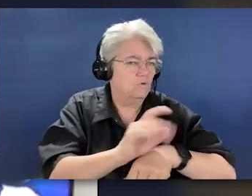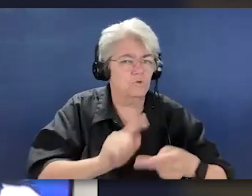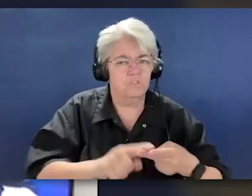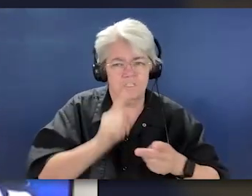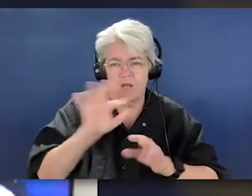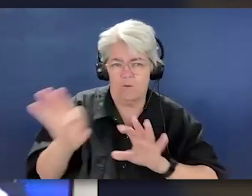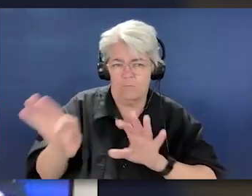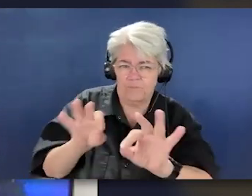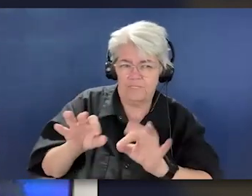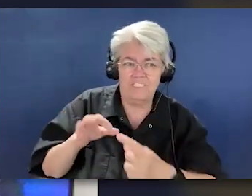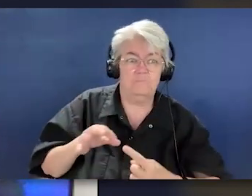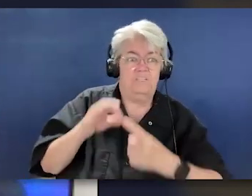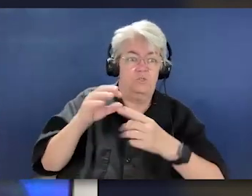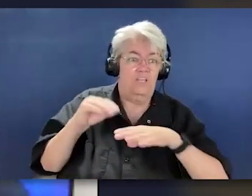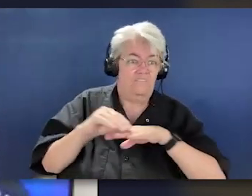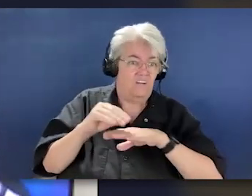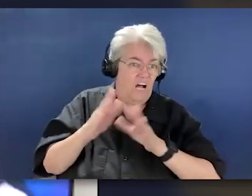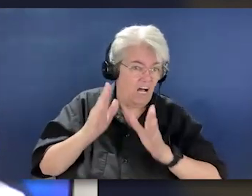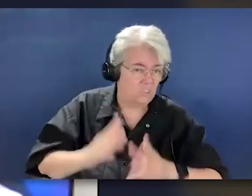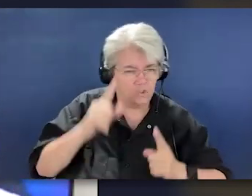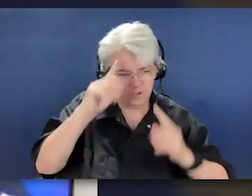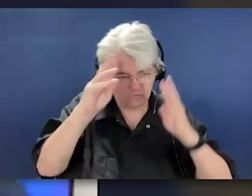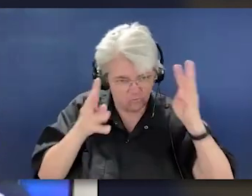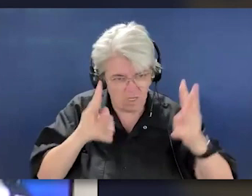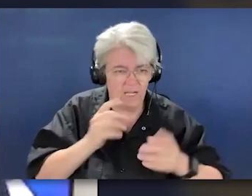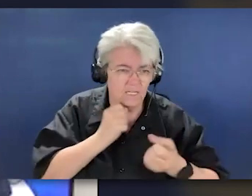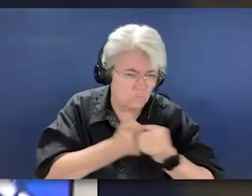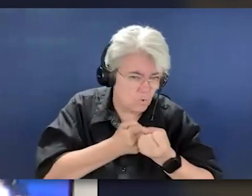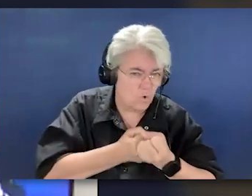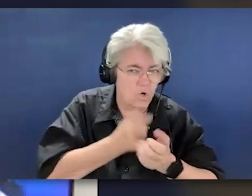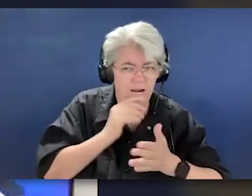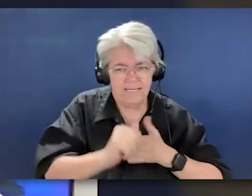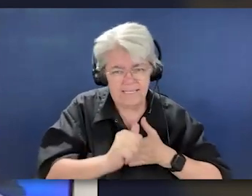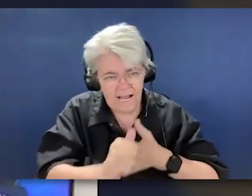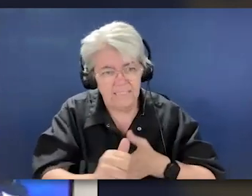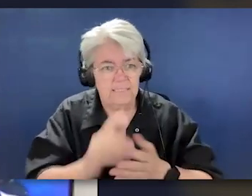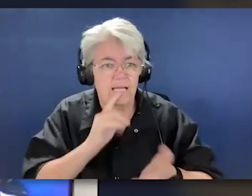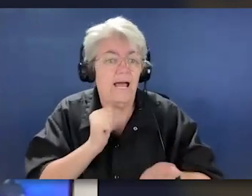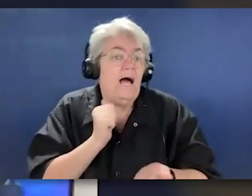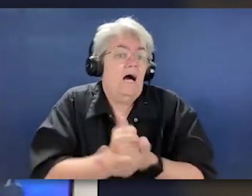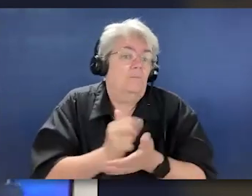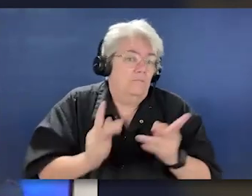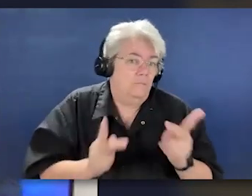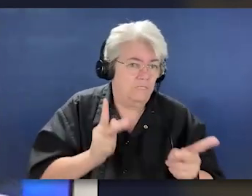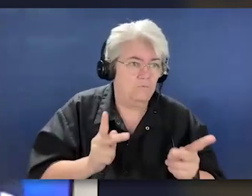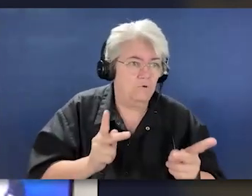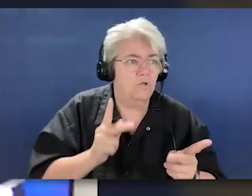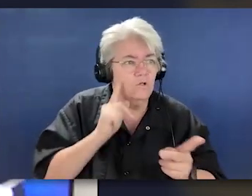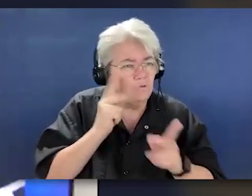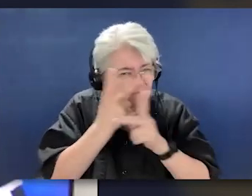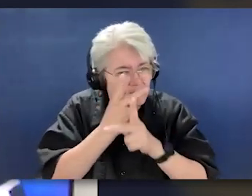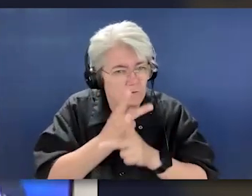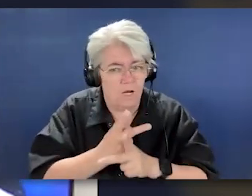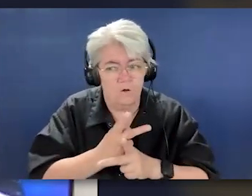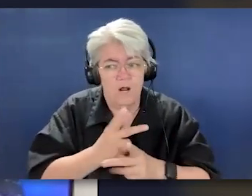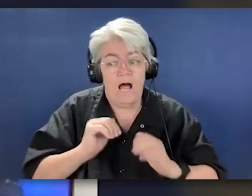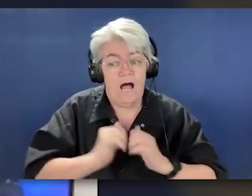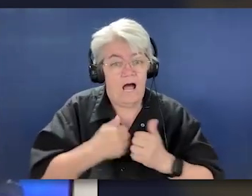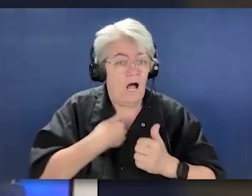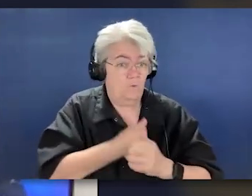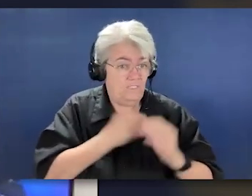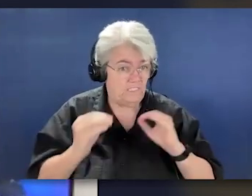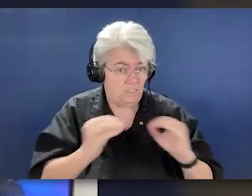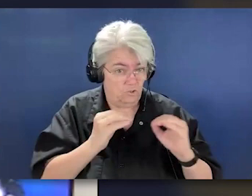special advisors, developing support and guidance, and leading conversations about how the ways we learn and teach may be